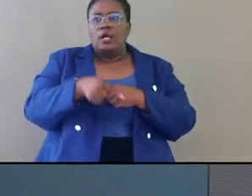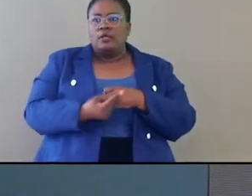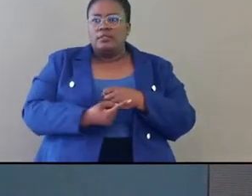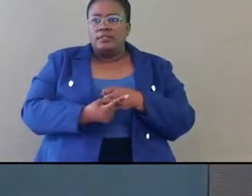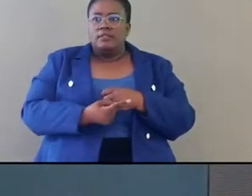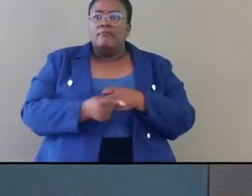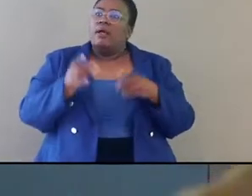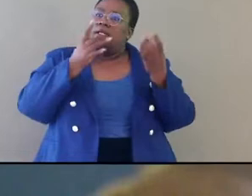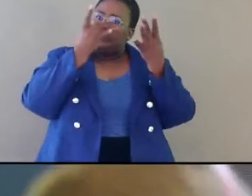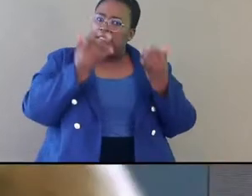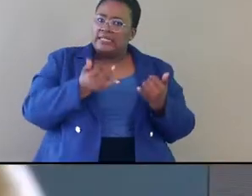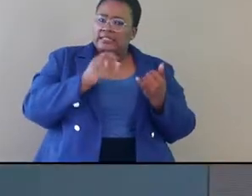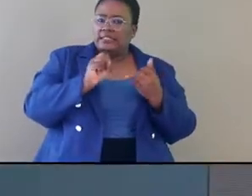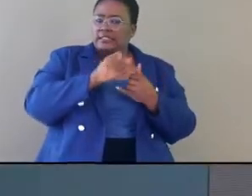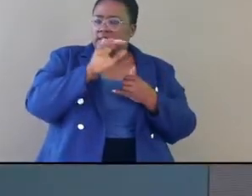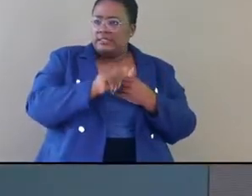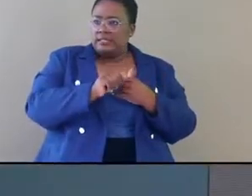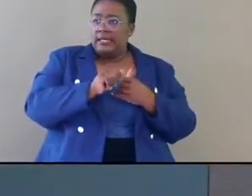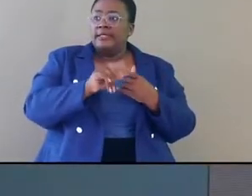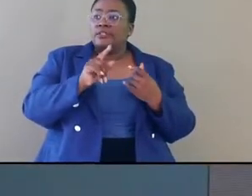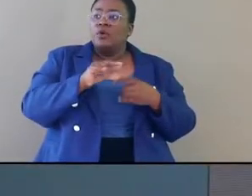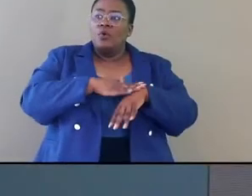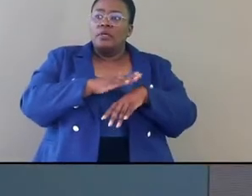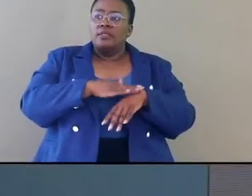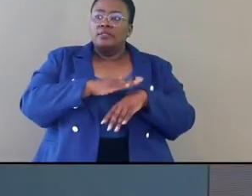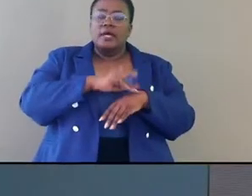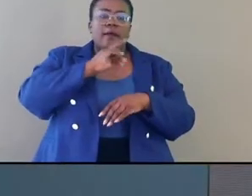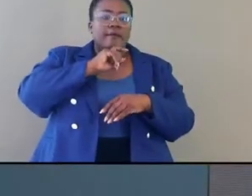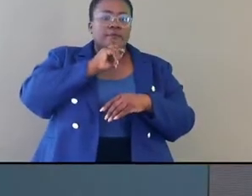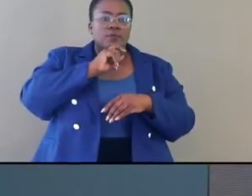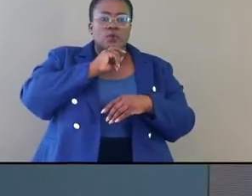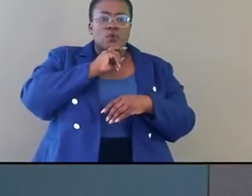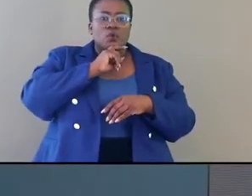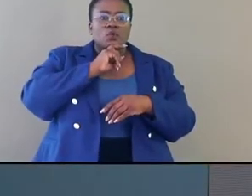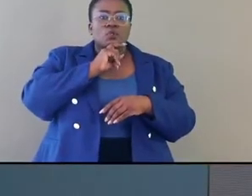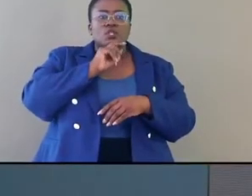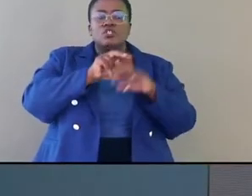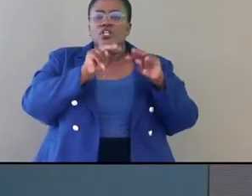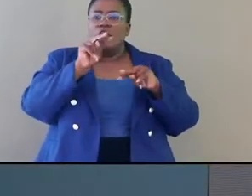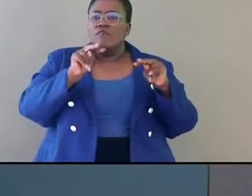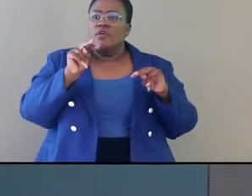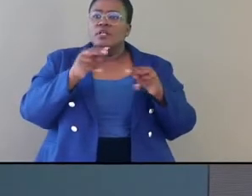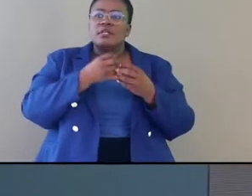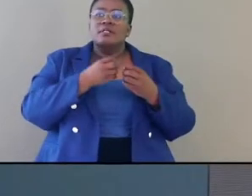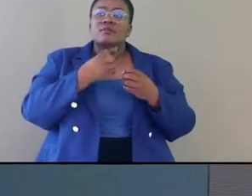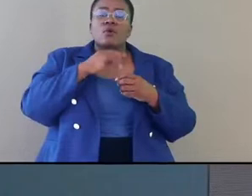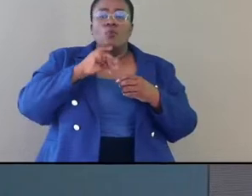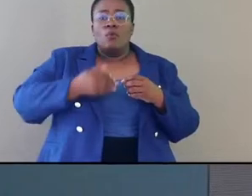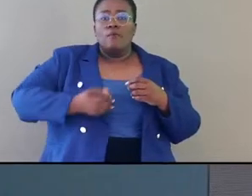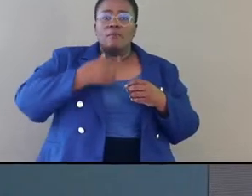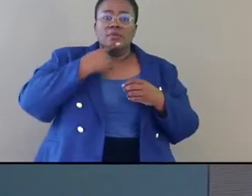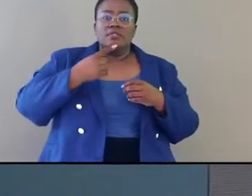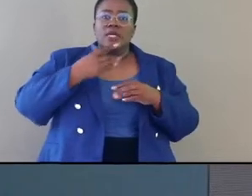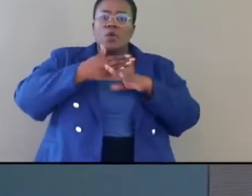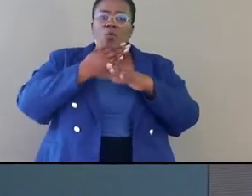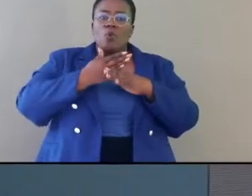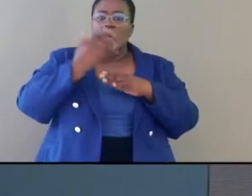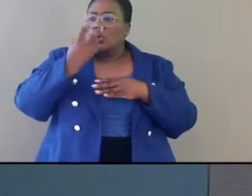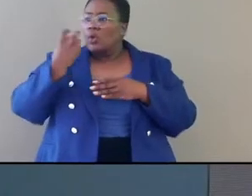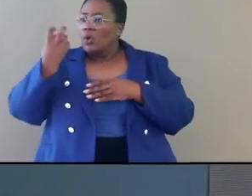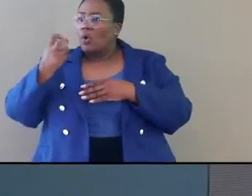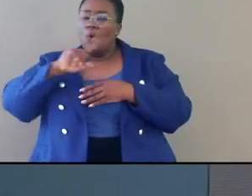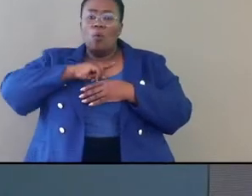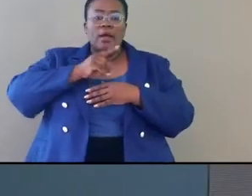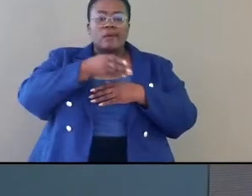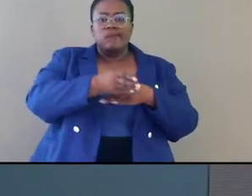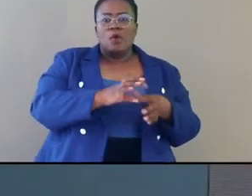survey as I would like but it's a time use survey and it shows that women were saying they are unable to look for jobs because they're at home